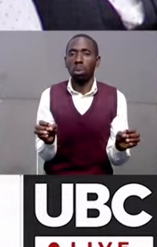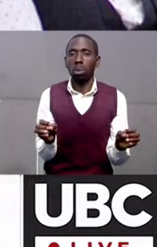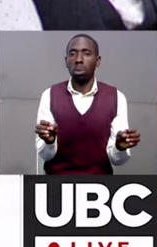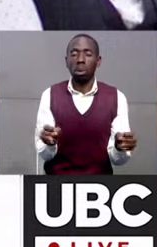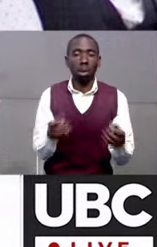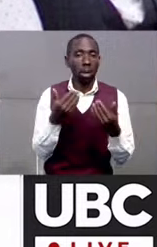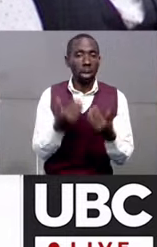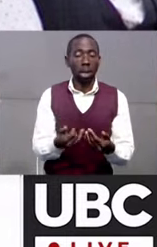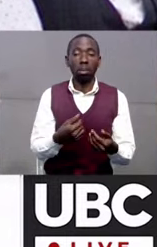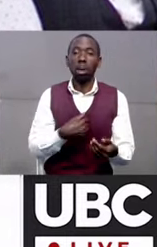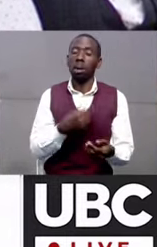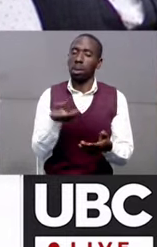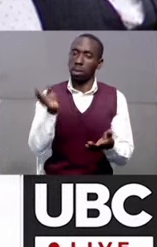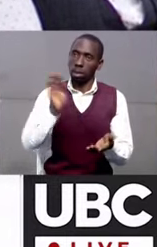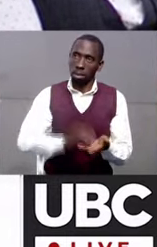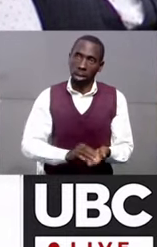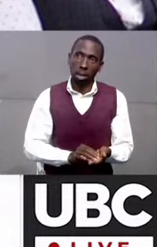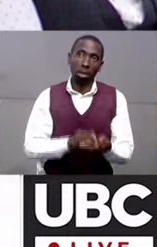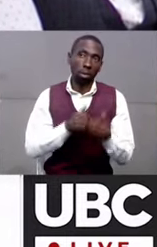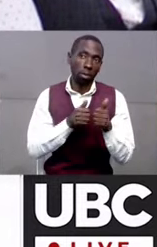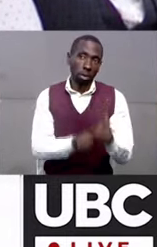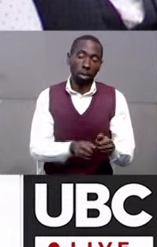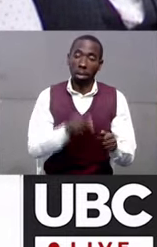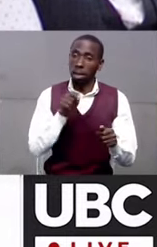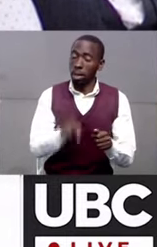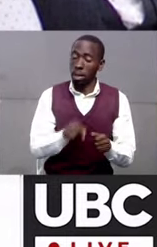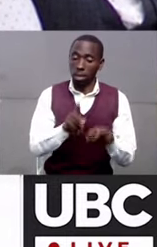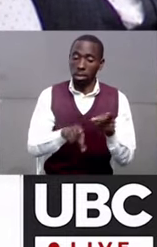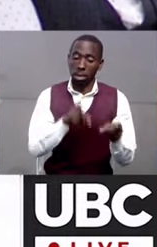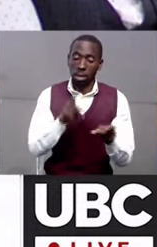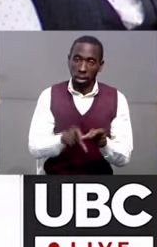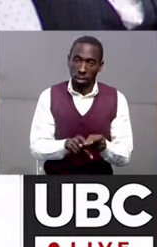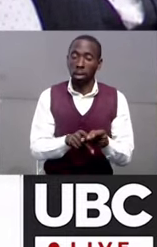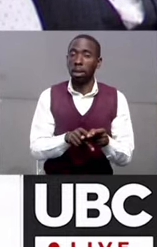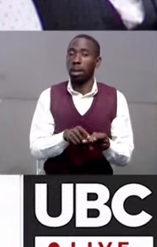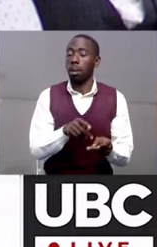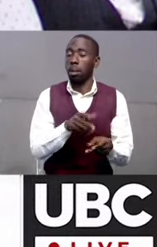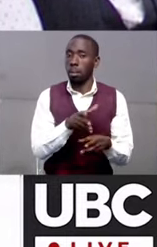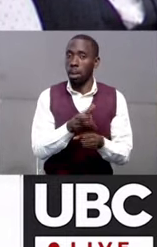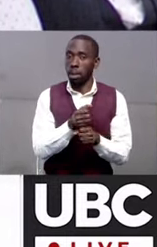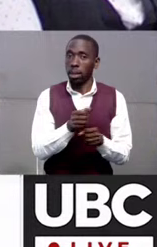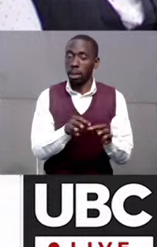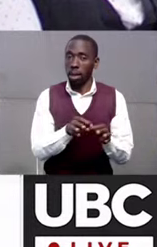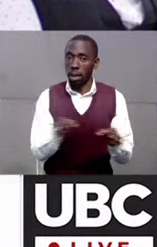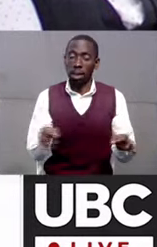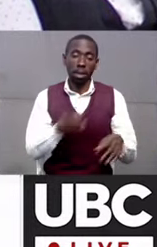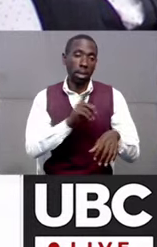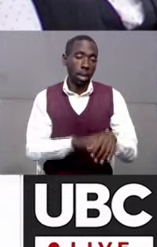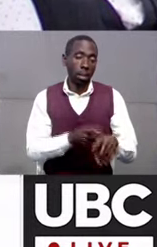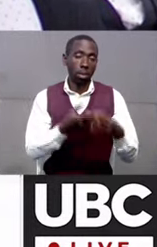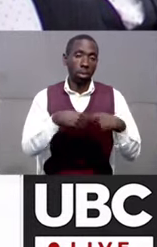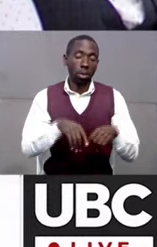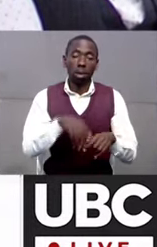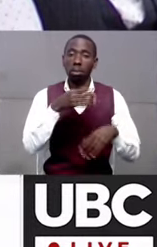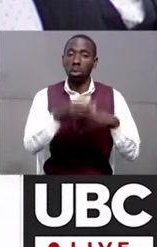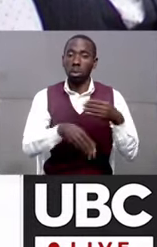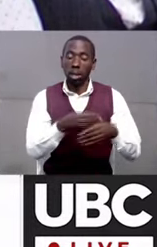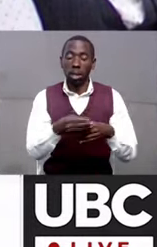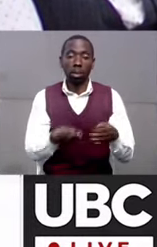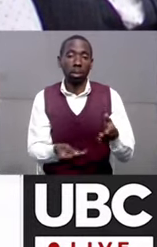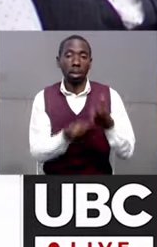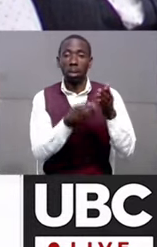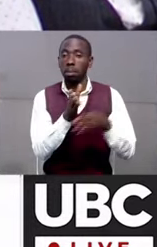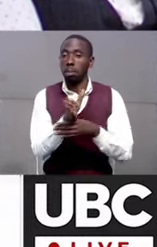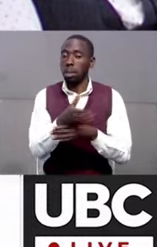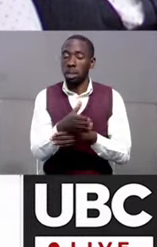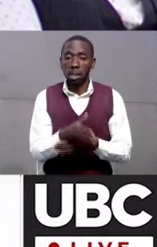I want to repeat so that you follow that this particular appropriation, when we processed the supplementary, the minister did